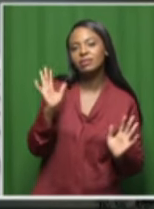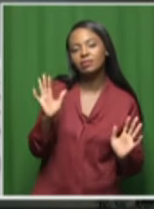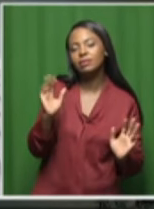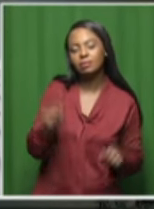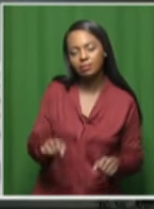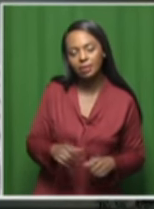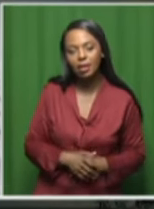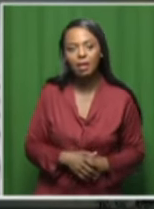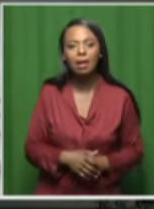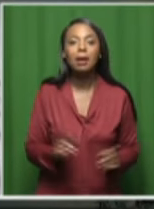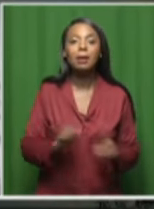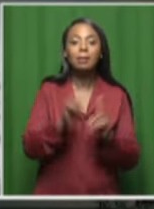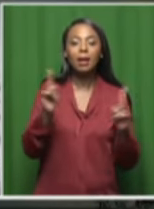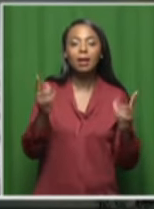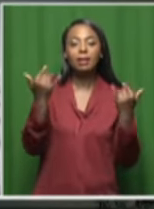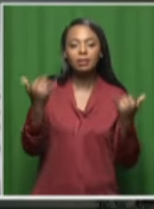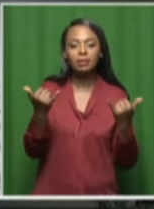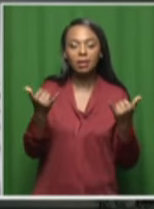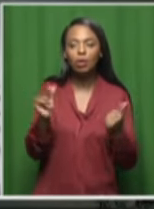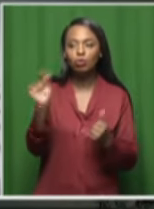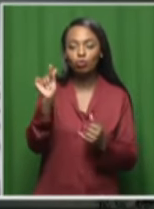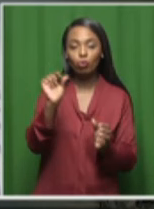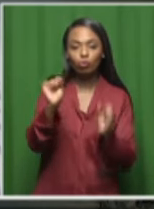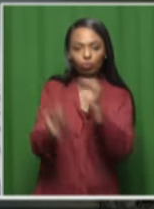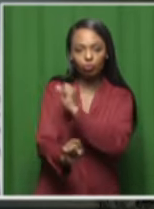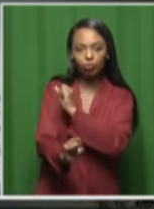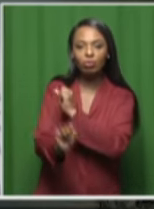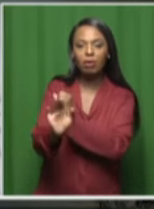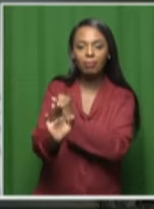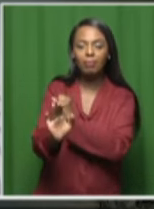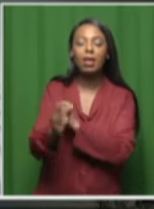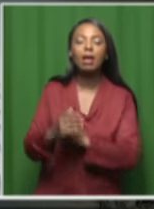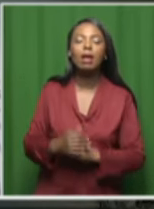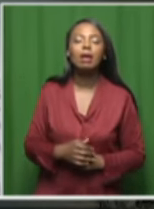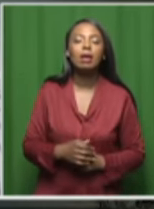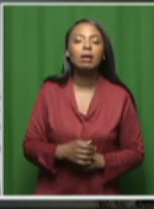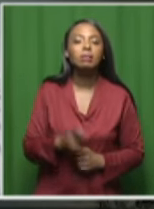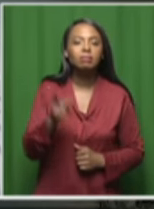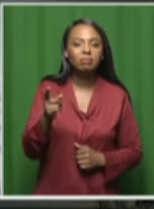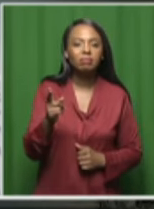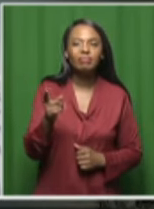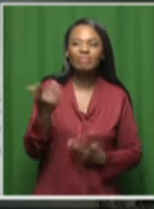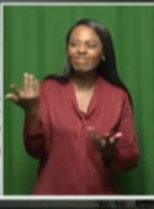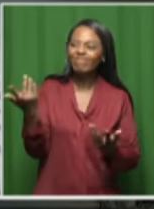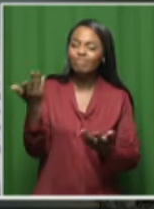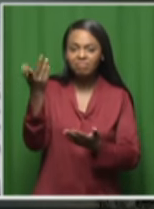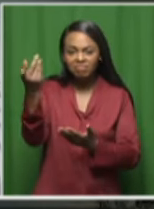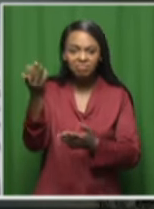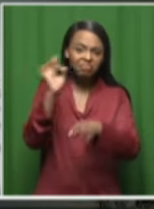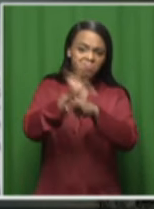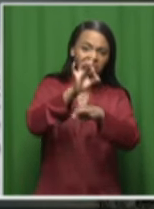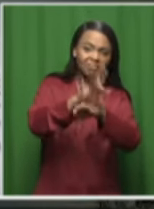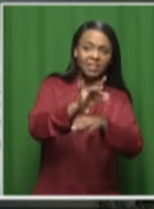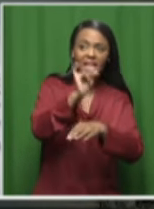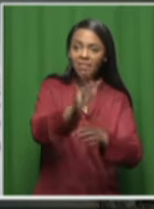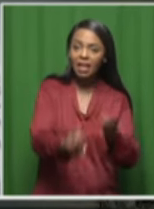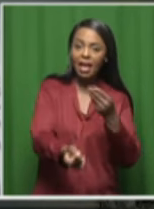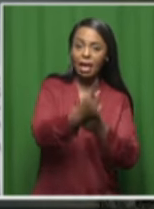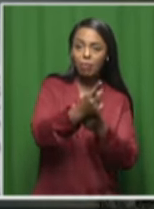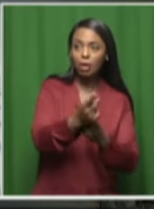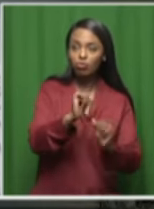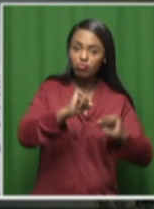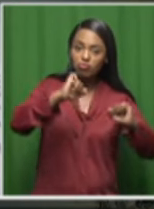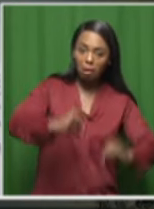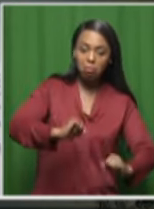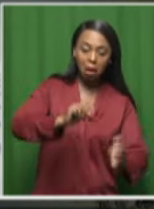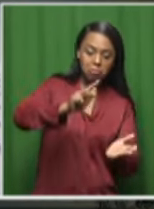this. But just as we wrap it up. In terms of advice to those, if it does in fact go ahead, a lot